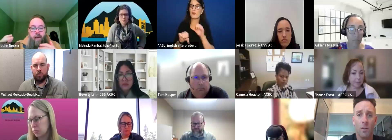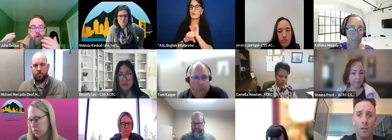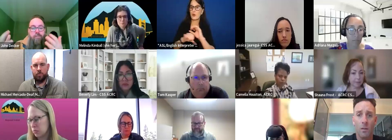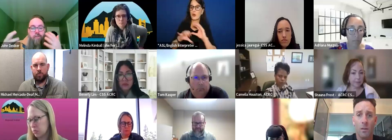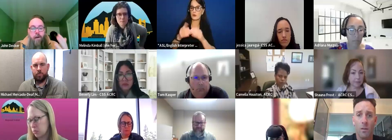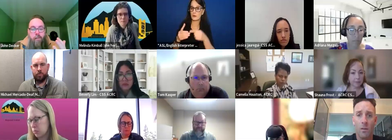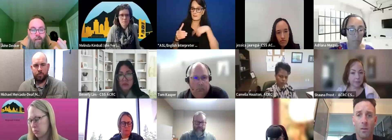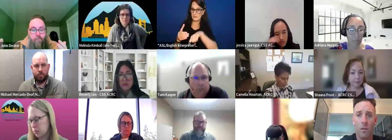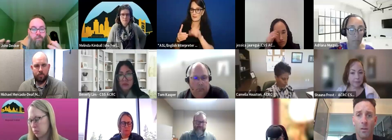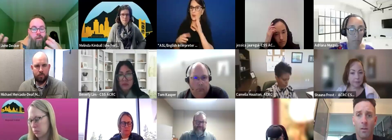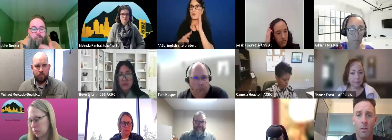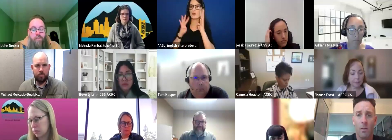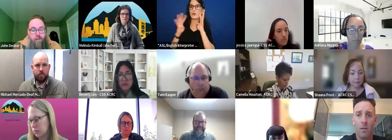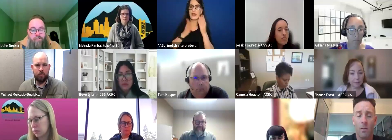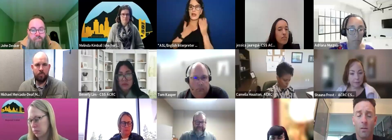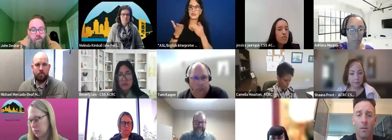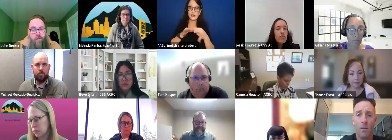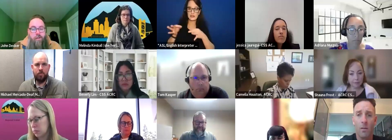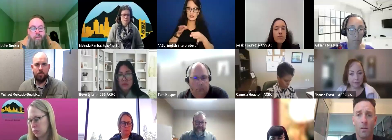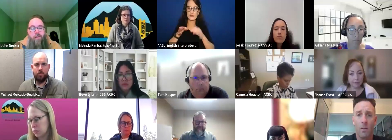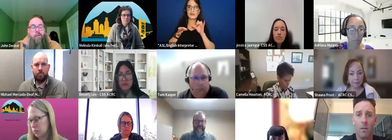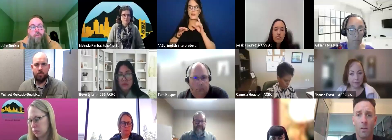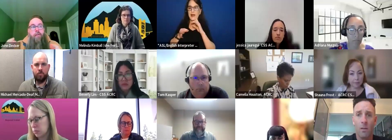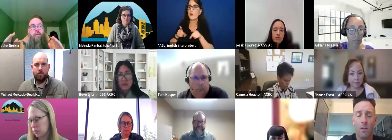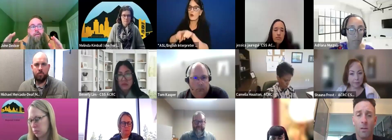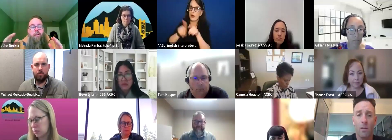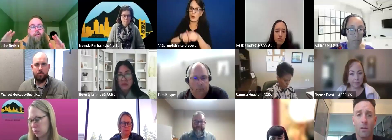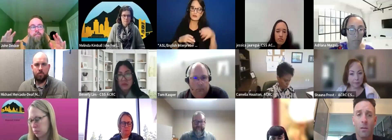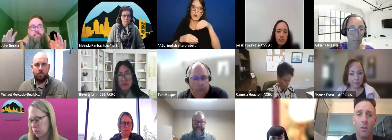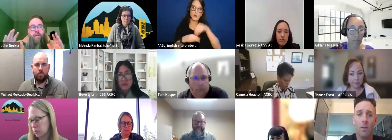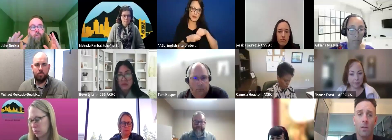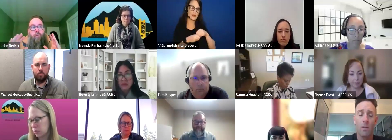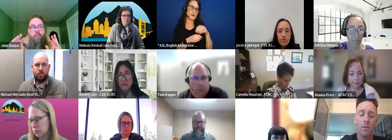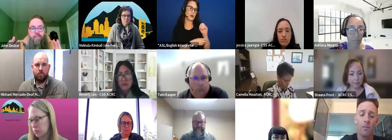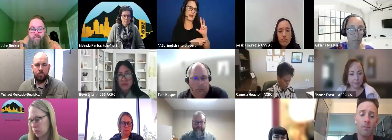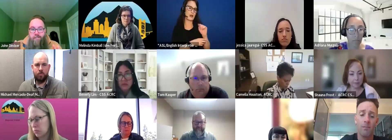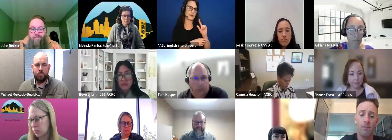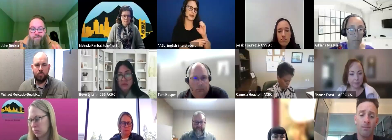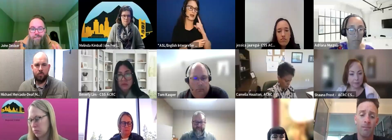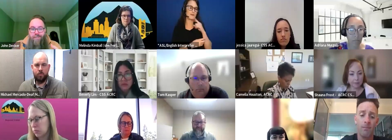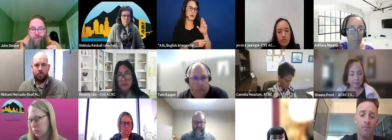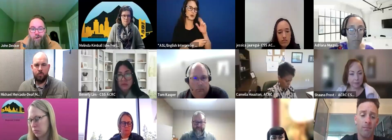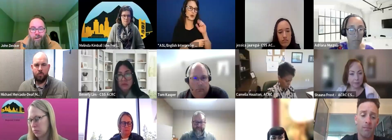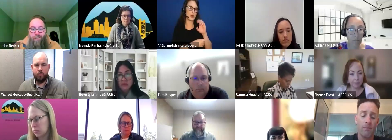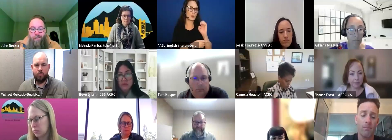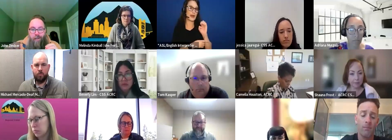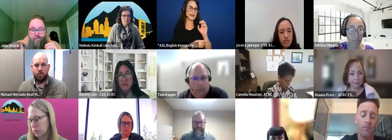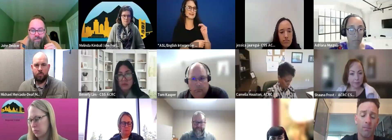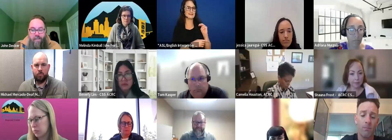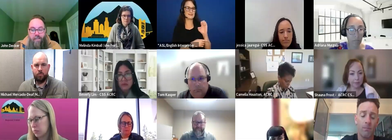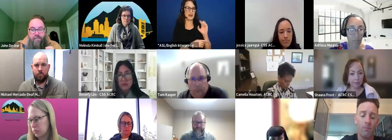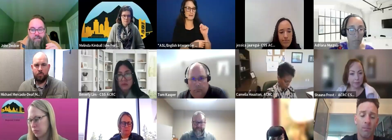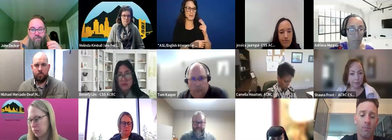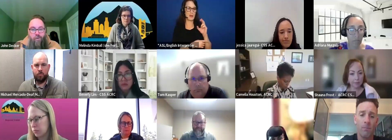descriptions that will also outline what the rate methodologies are. Seems like a whole lot of activities to go on.